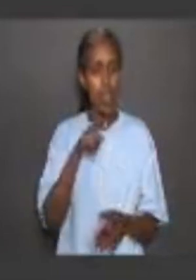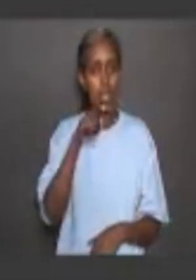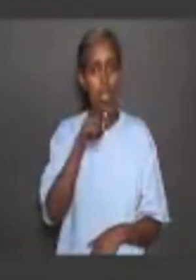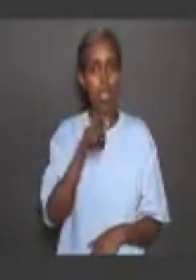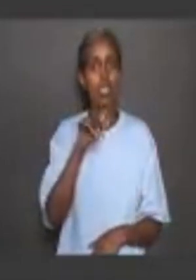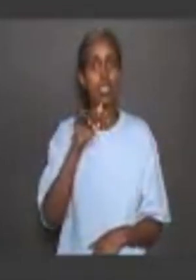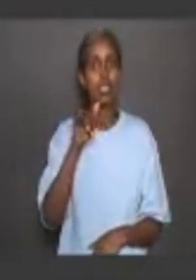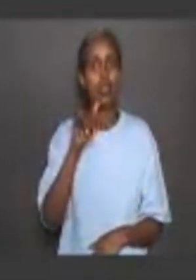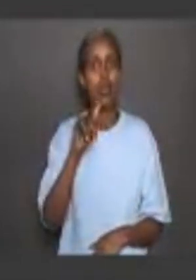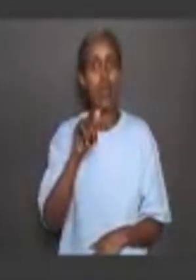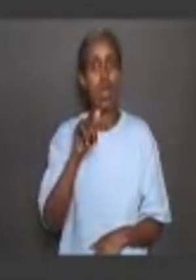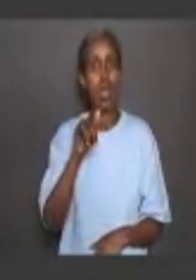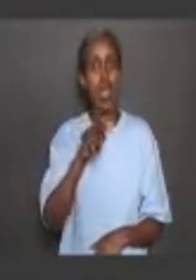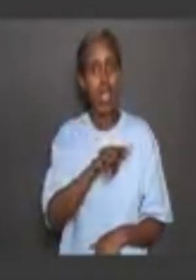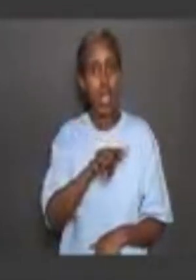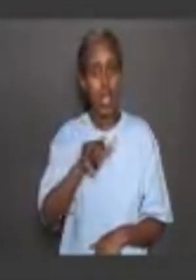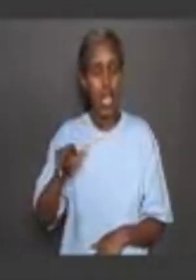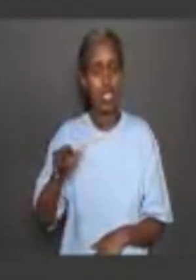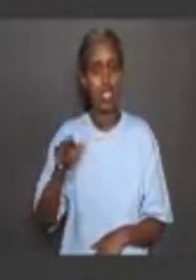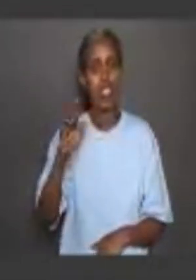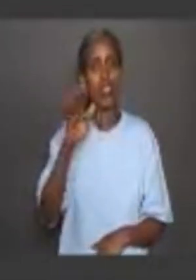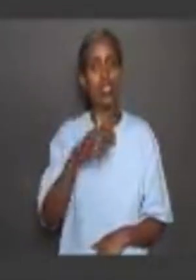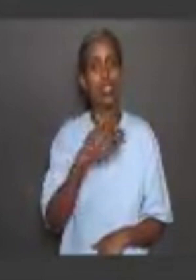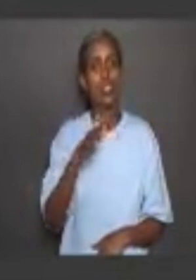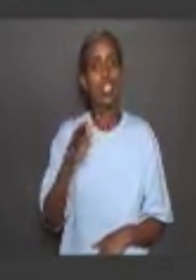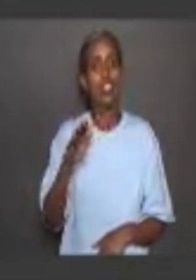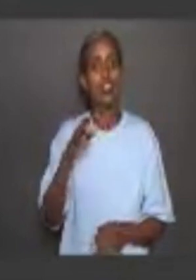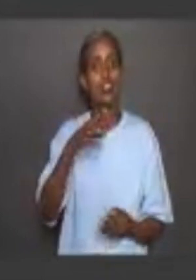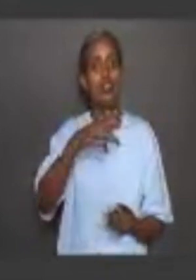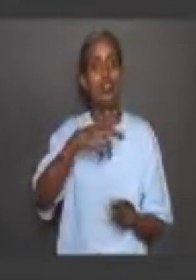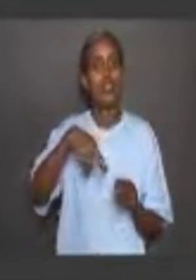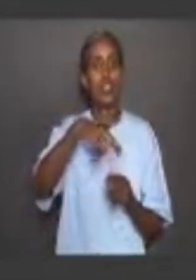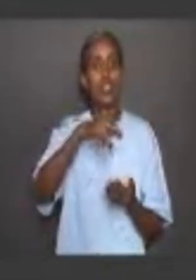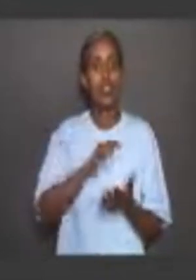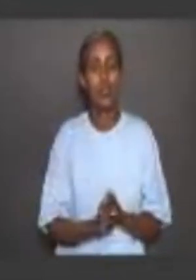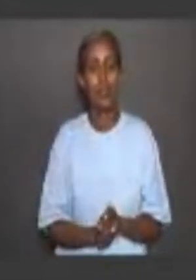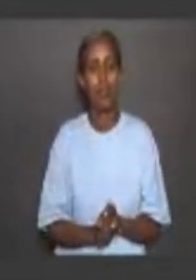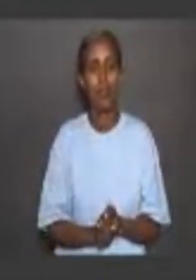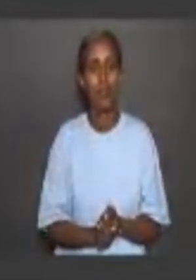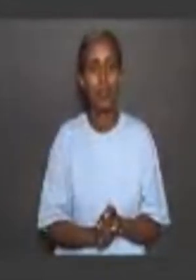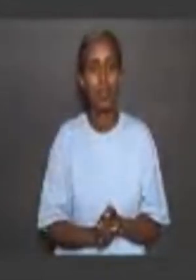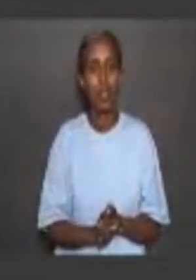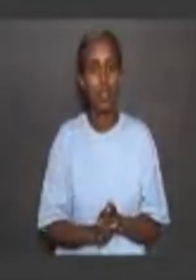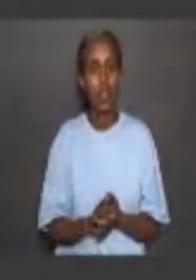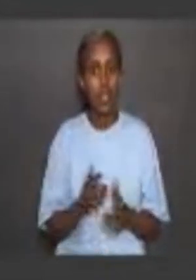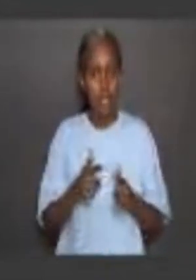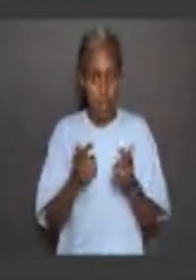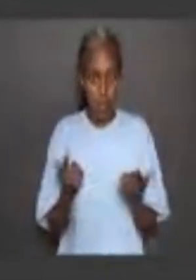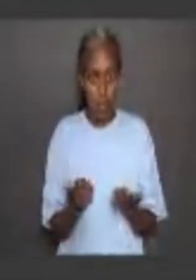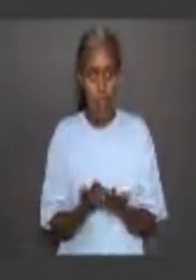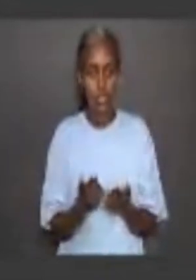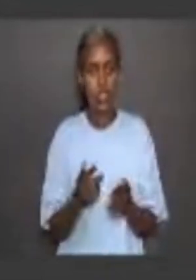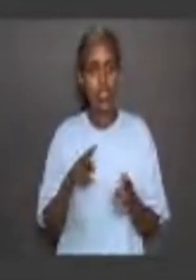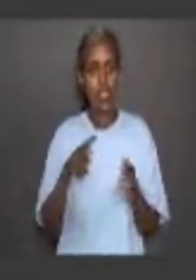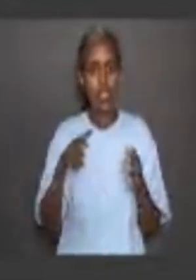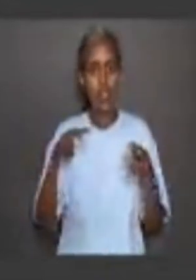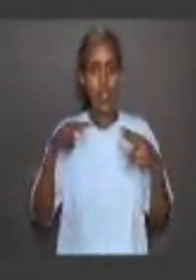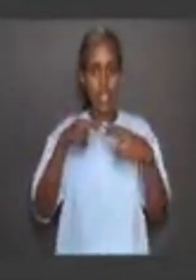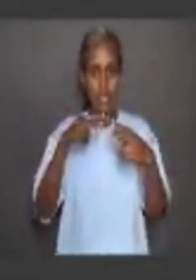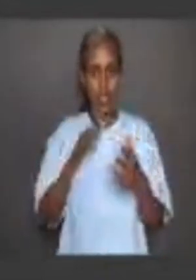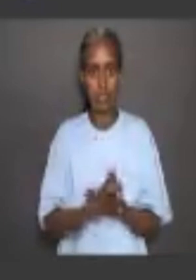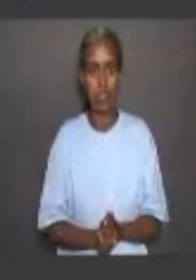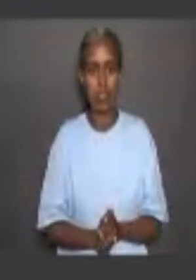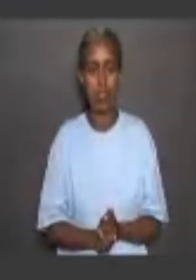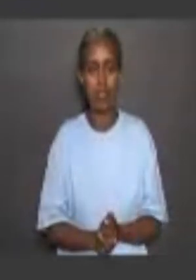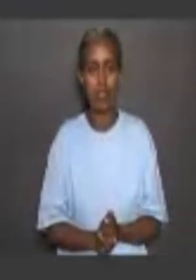point XY lies in the shaded region. So let us locate the vertices.